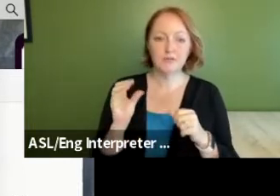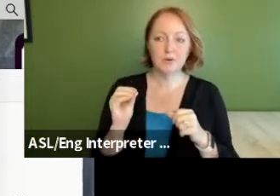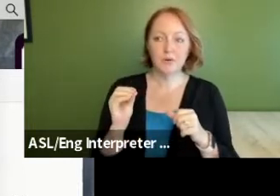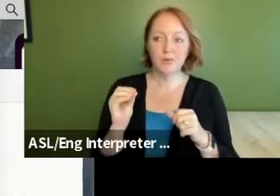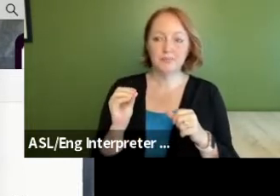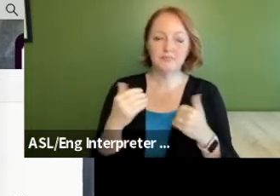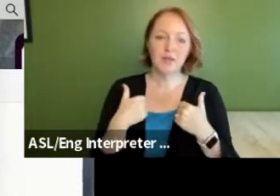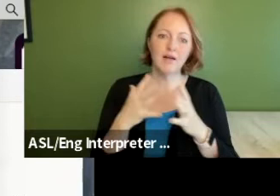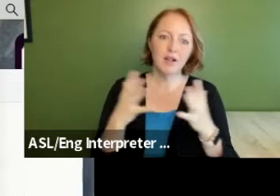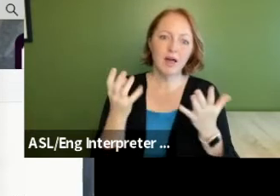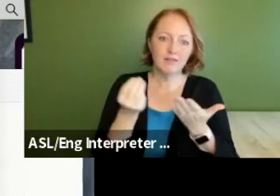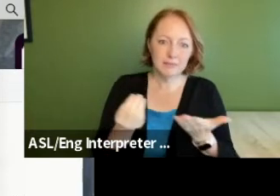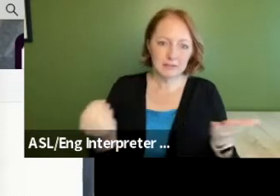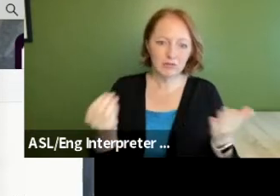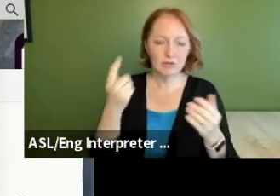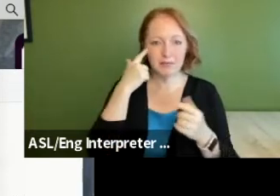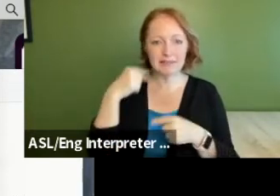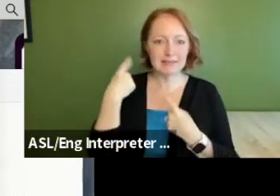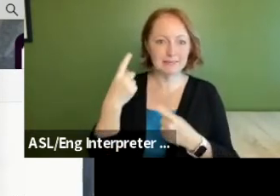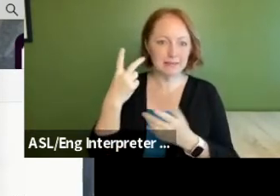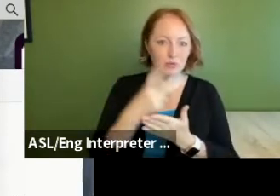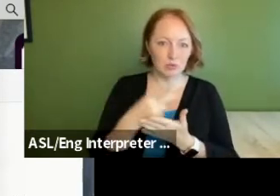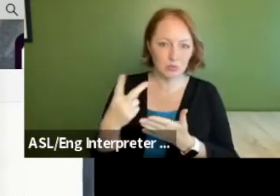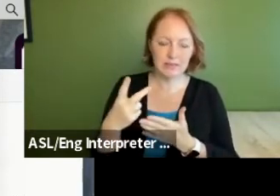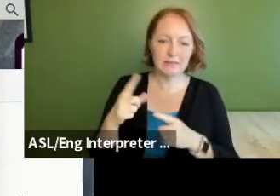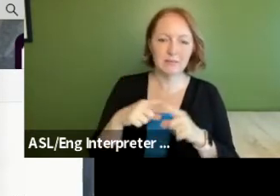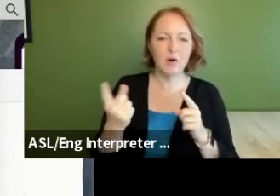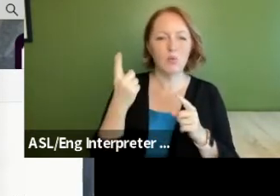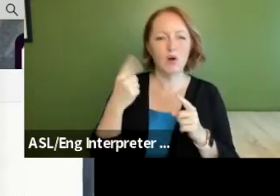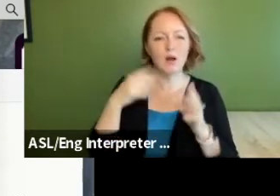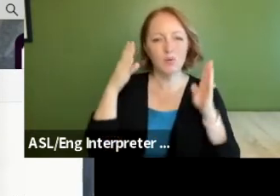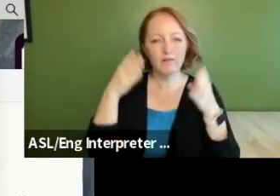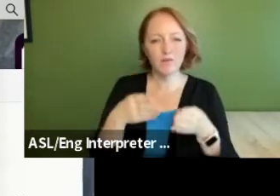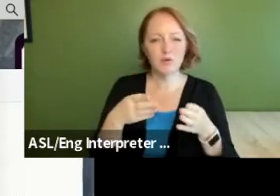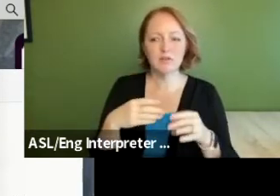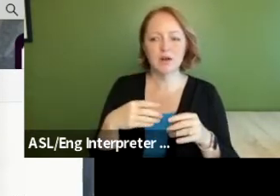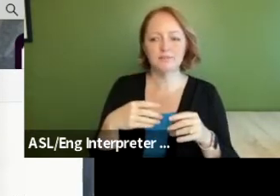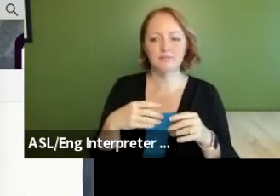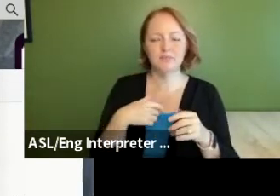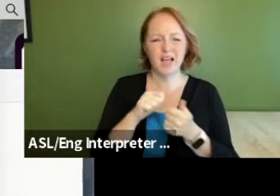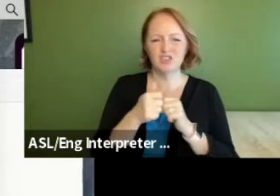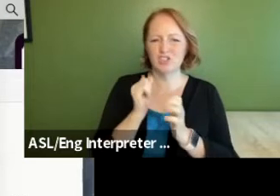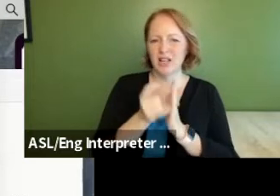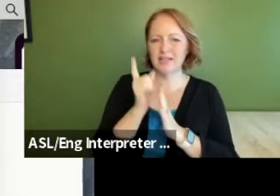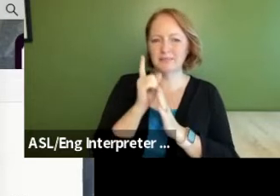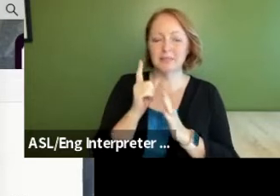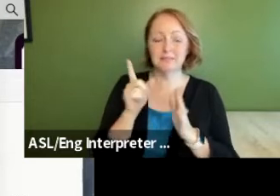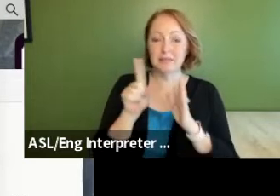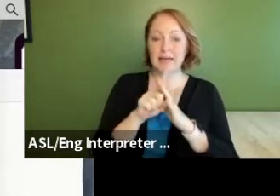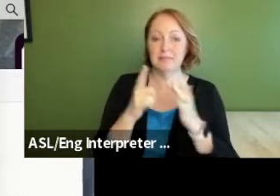I have a lot of material since it's been like 2 weeks, but the one I actually want to focus on, I changed last minute. It came up